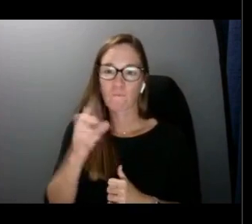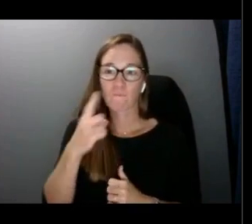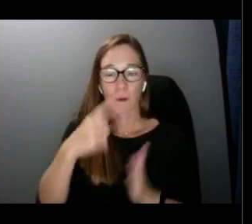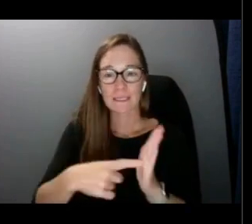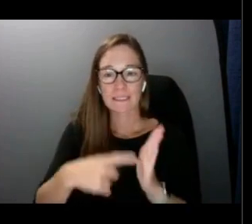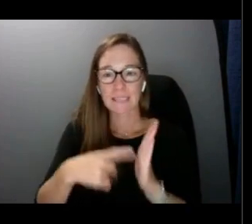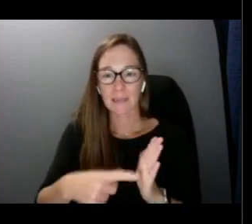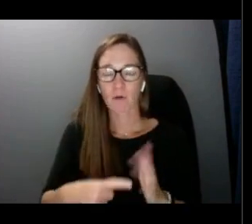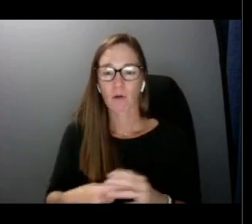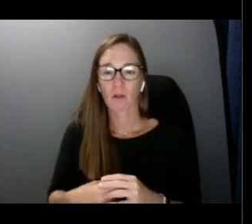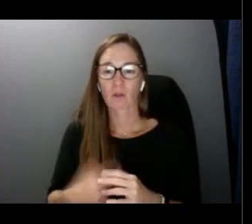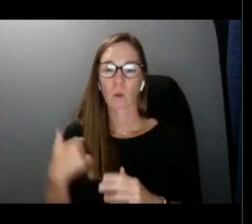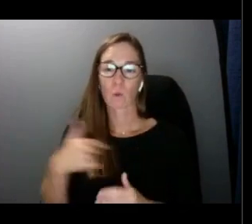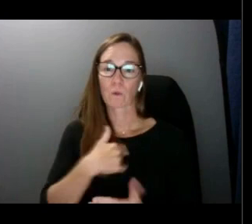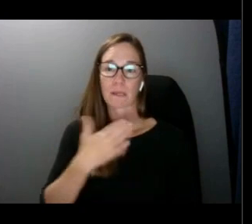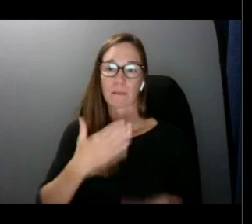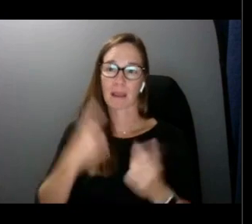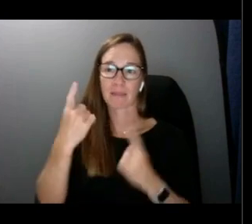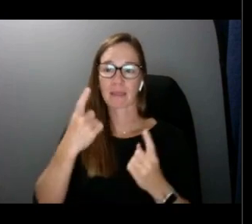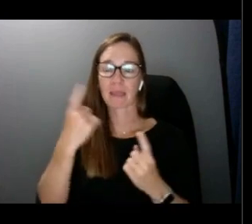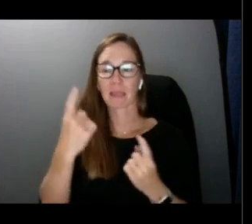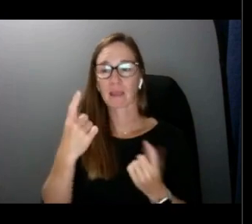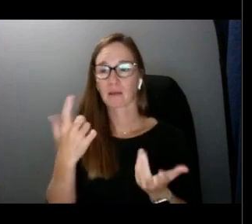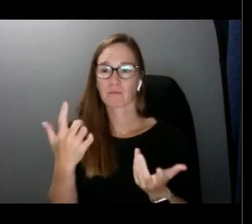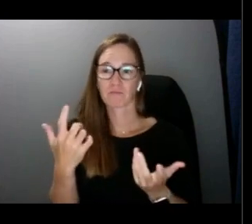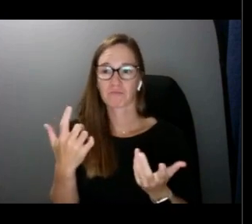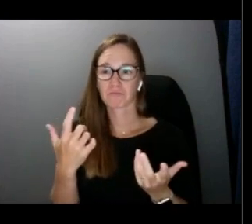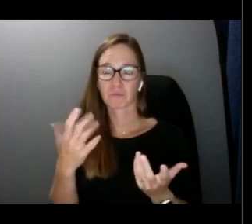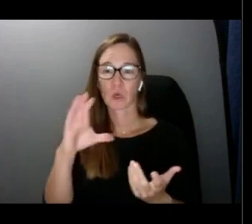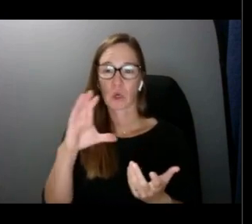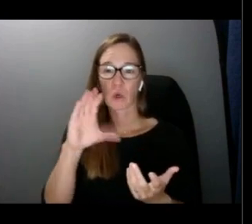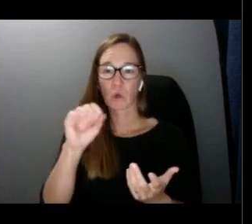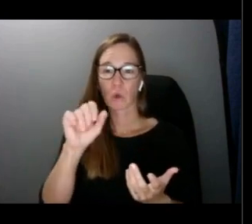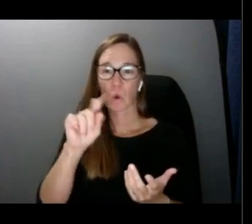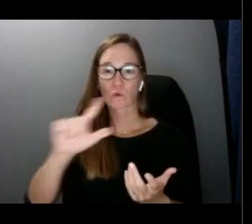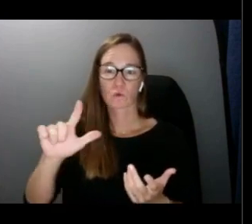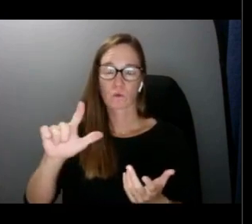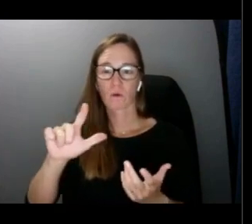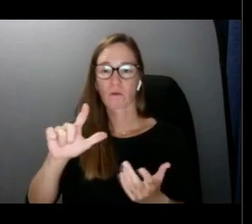example, we might think of coastal